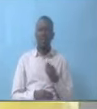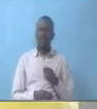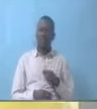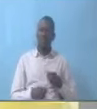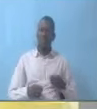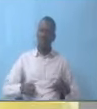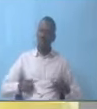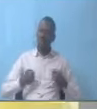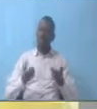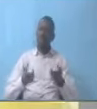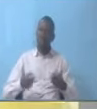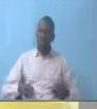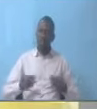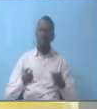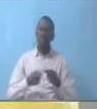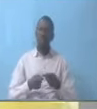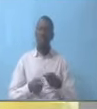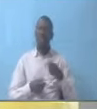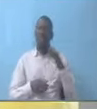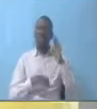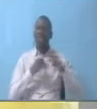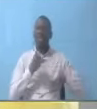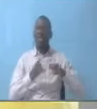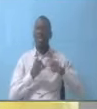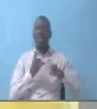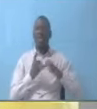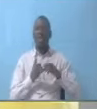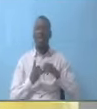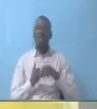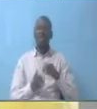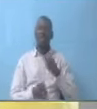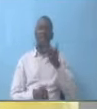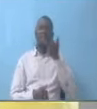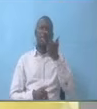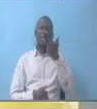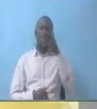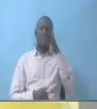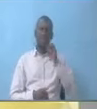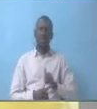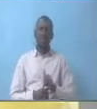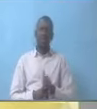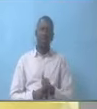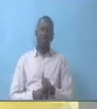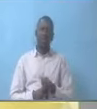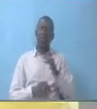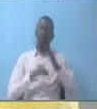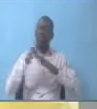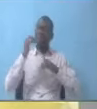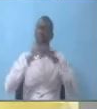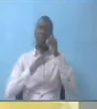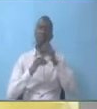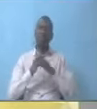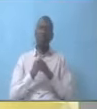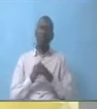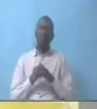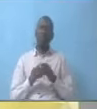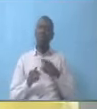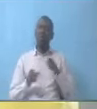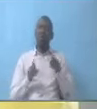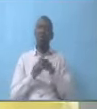building, nga xamné ni ci ñaar fukki at tabax, and my car and all my household furniture seized from us, ak